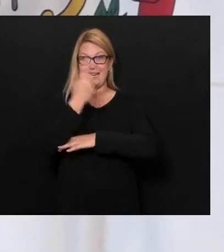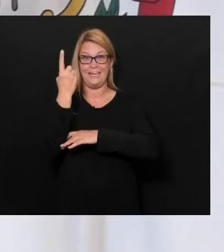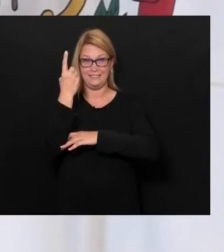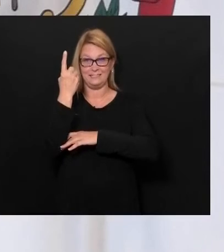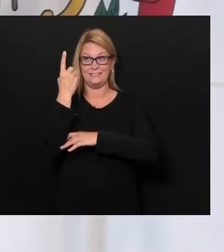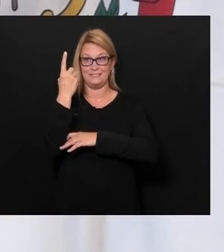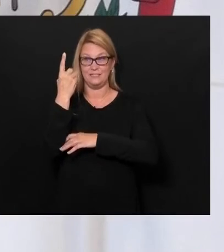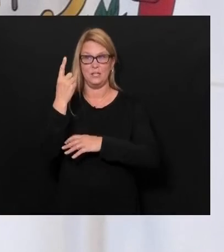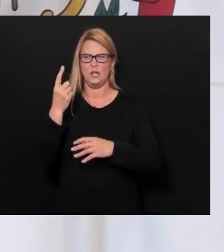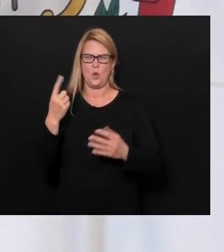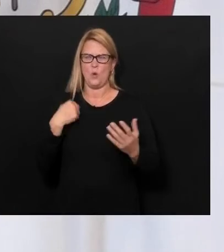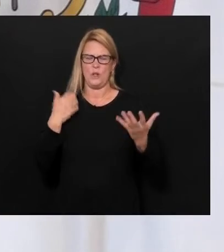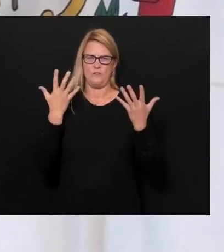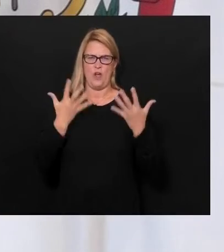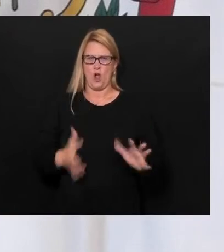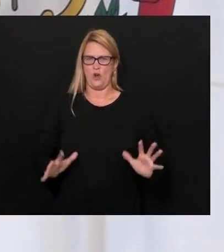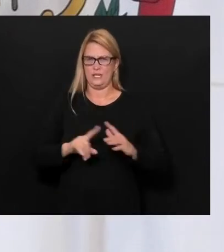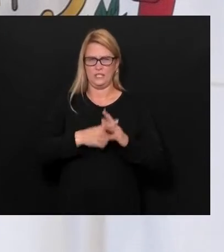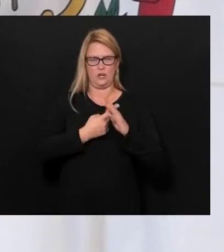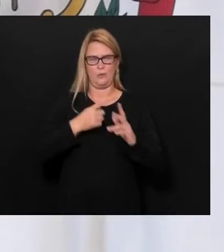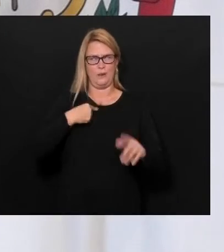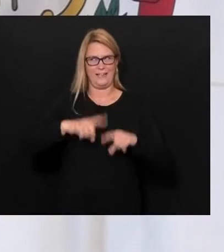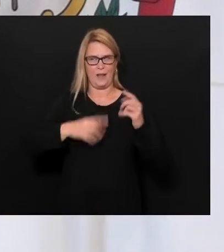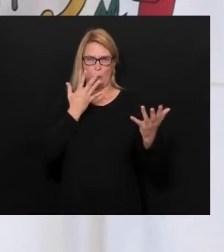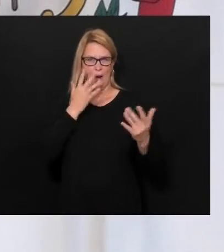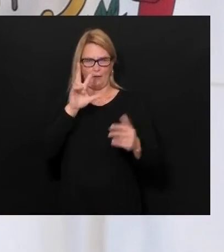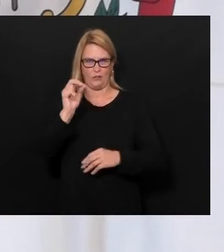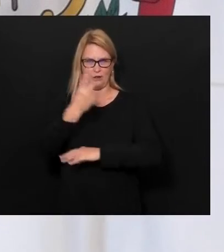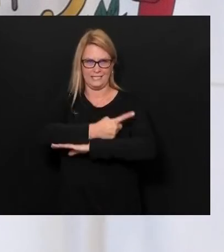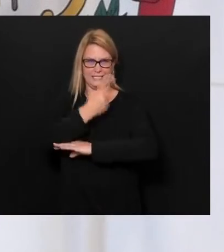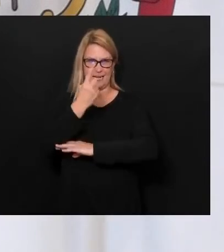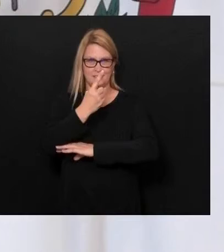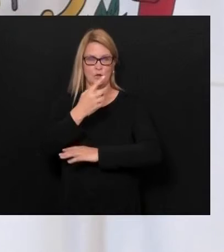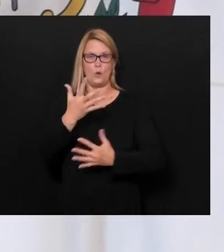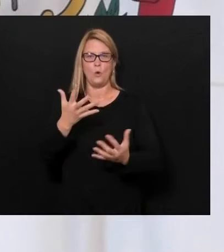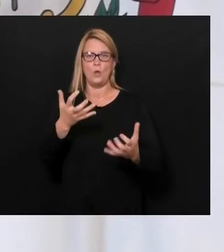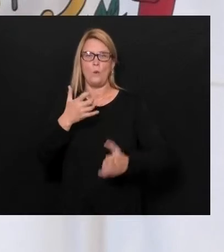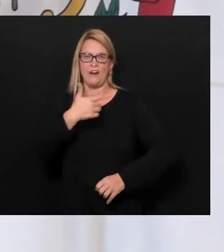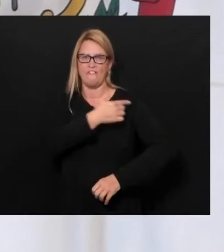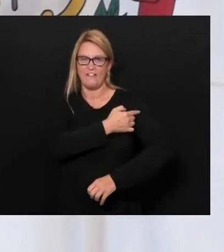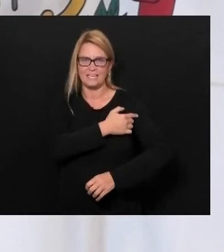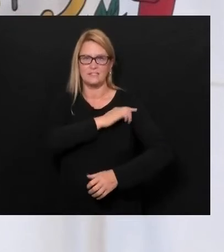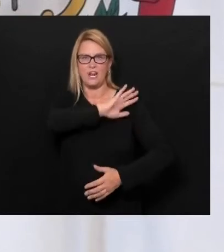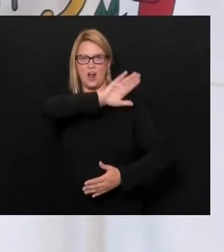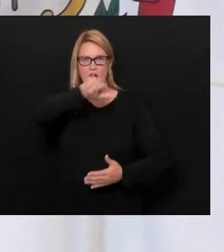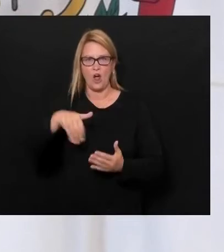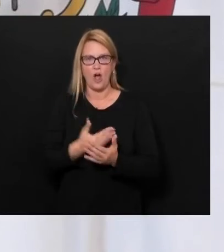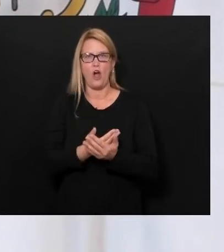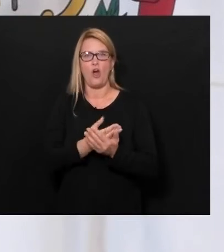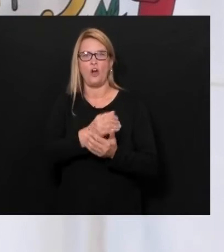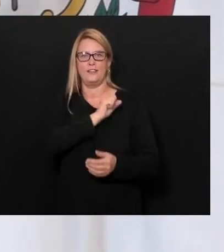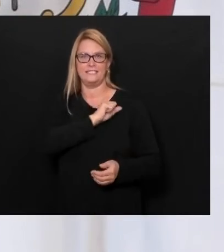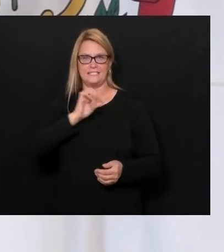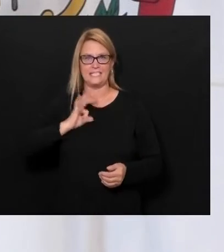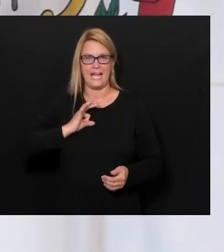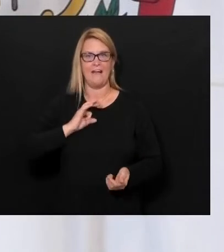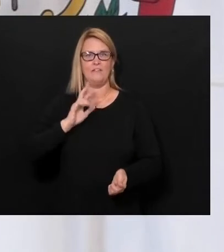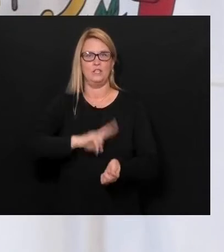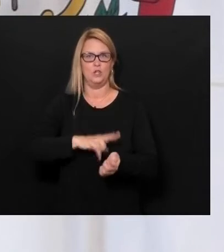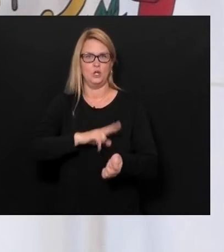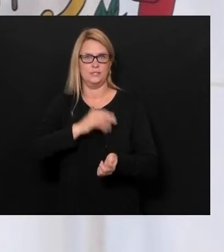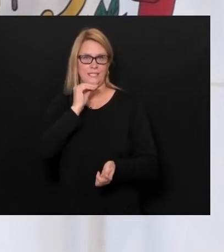this because 30 days is too long, we will have vaccinated all the nursing home and assisted living